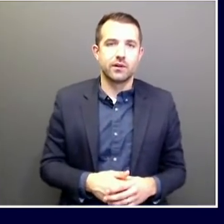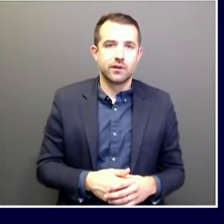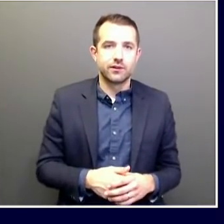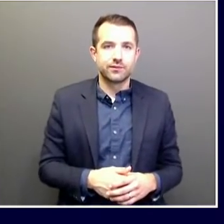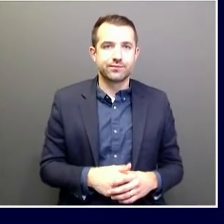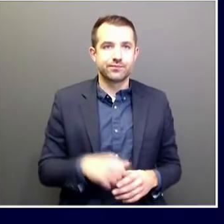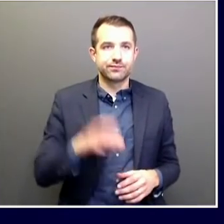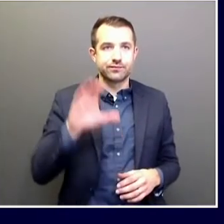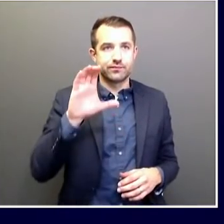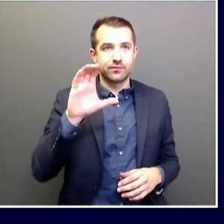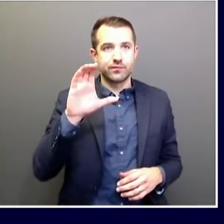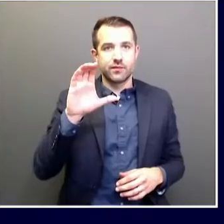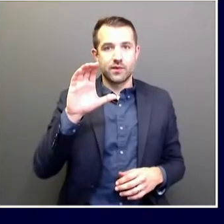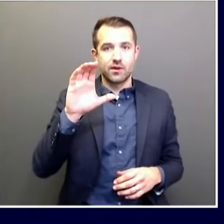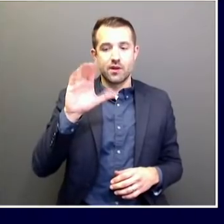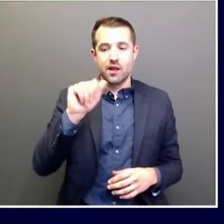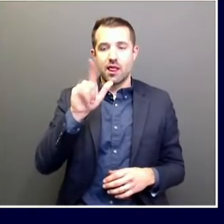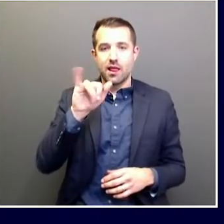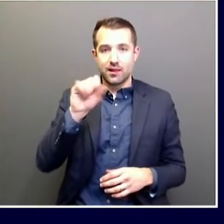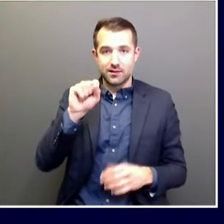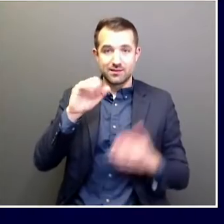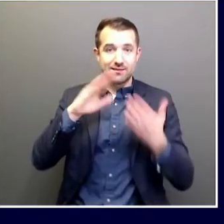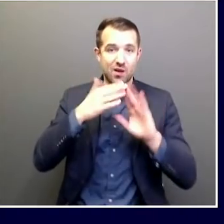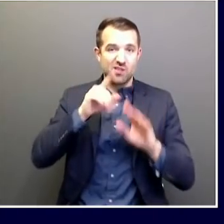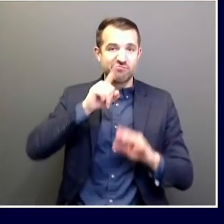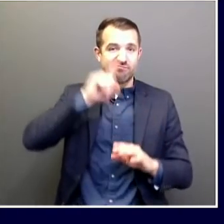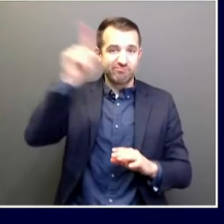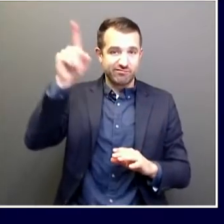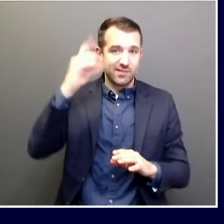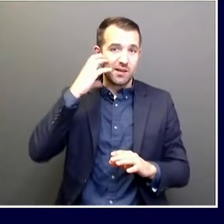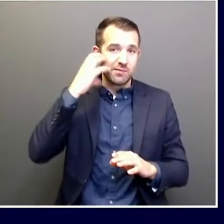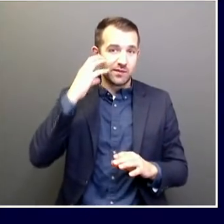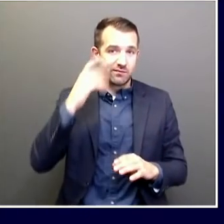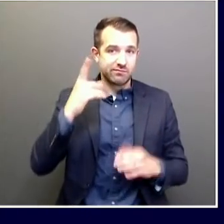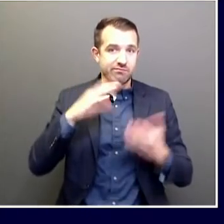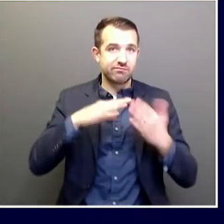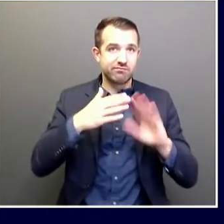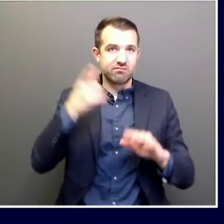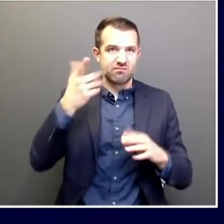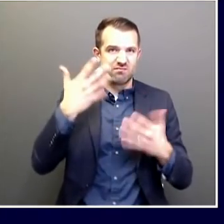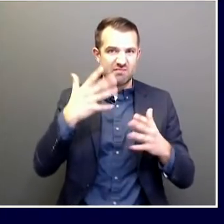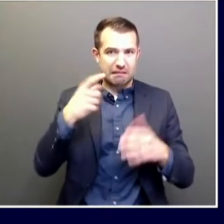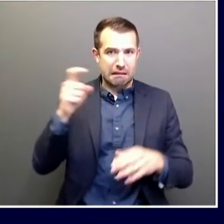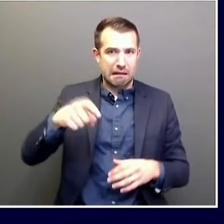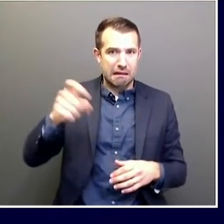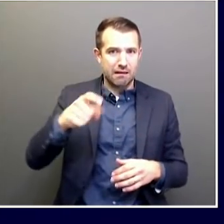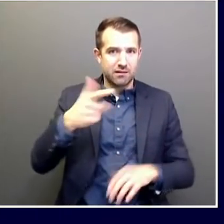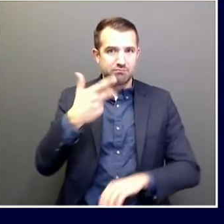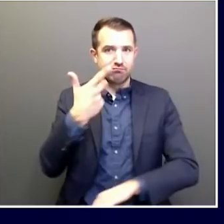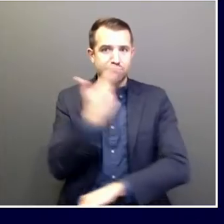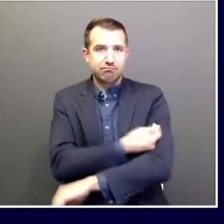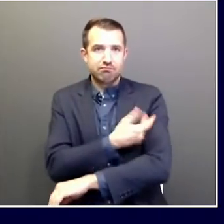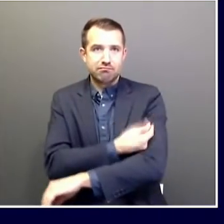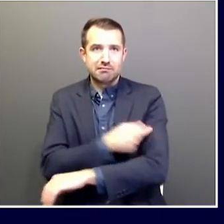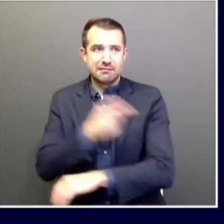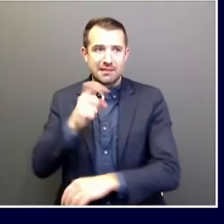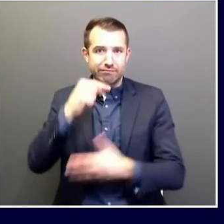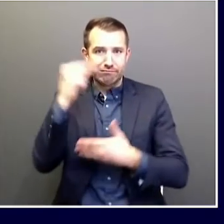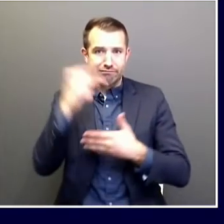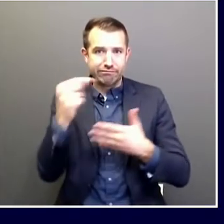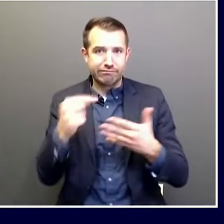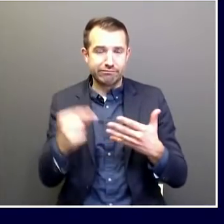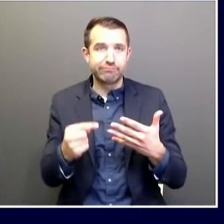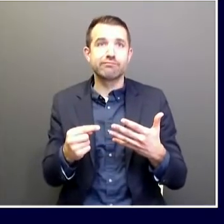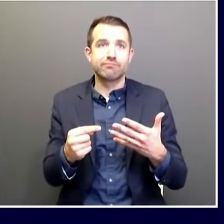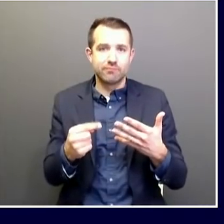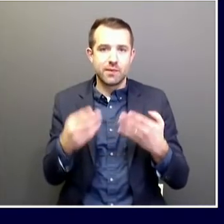high demand for both testing as well as vaccines of all types. And so we worked with the Maine CDC public health nurses, as well as some